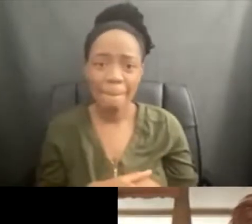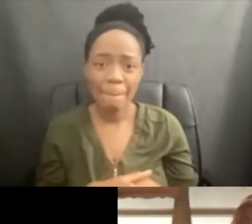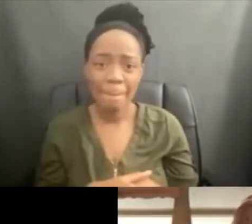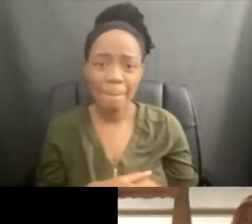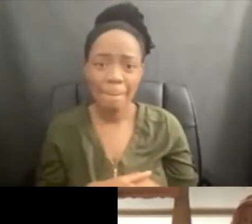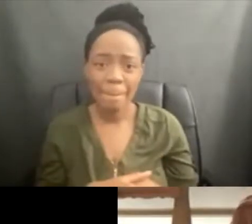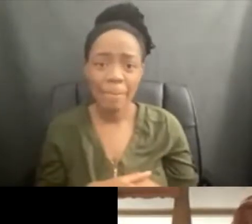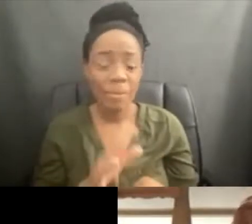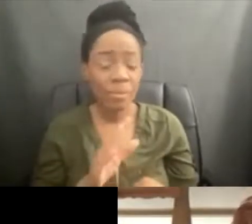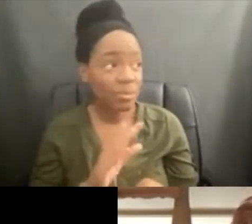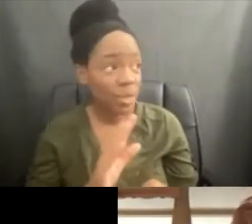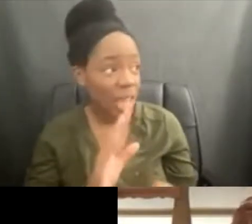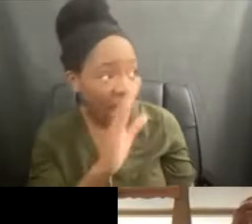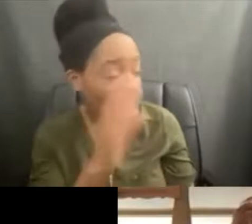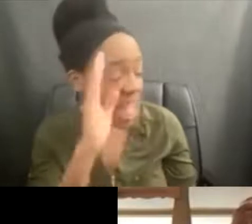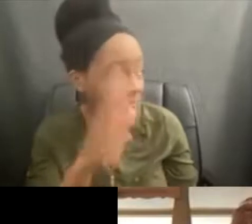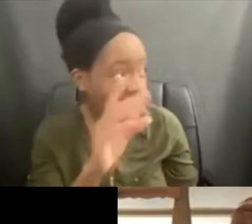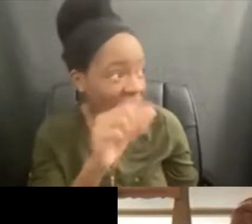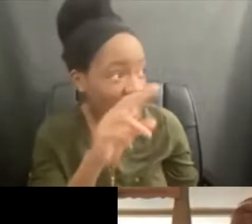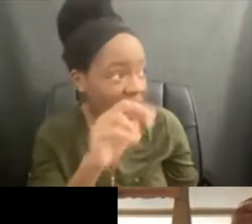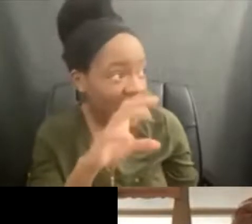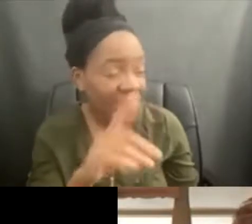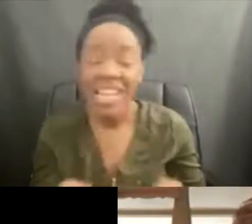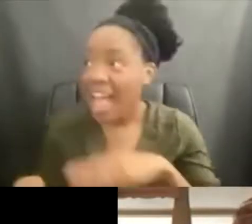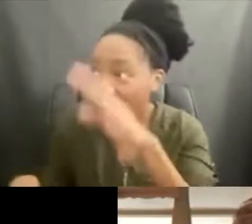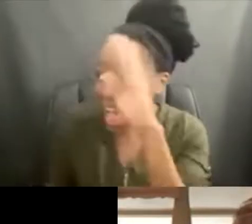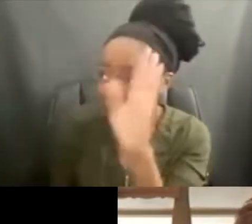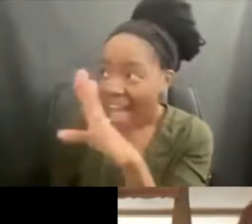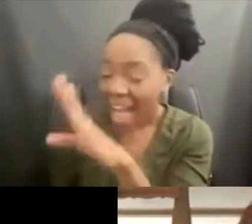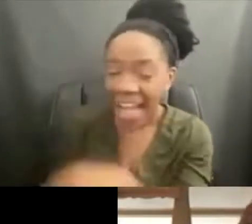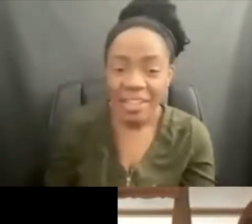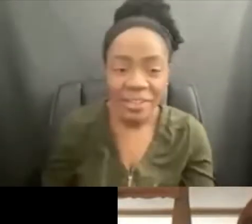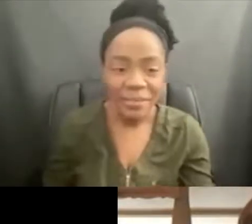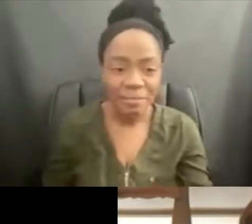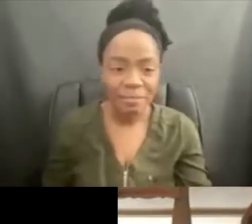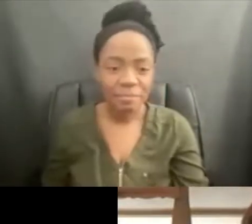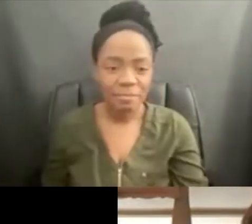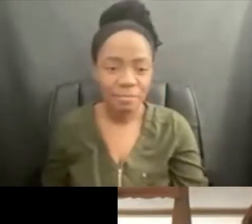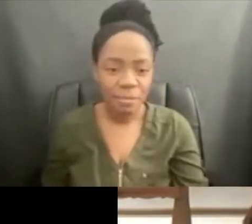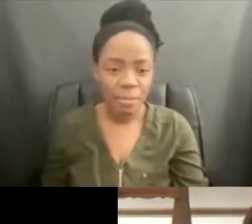Hi. Well, we've got some wonderful students in a couple minutes. We've got, I know they have